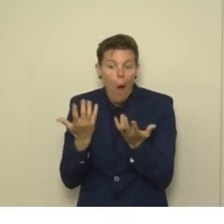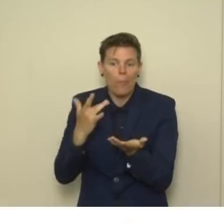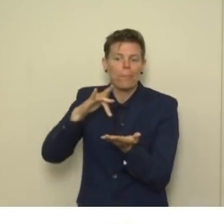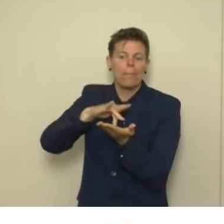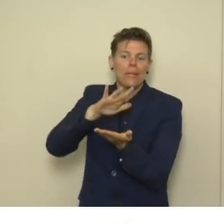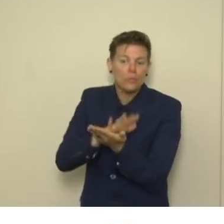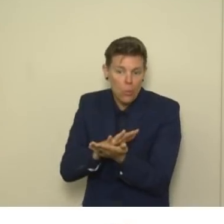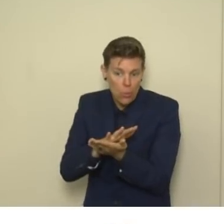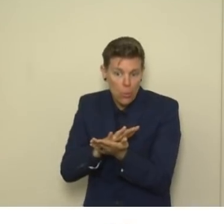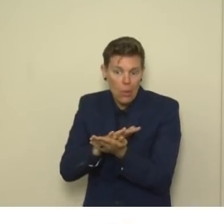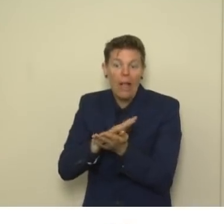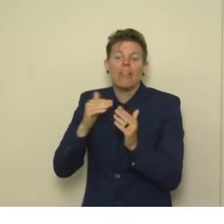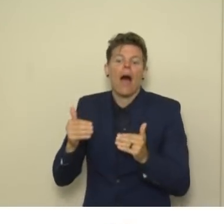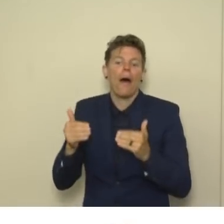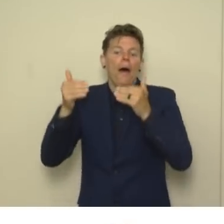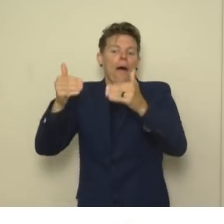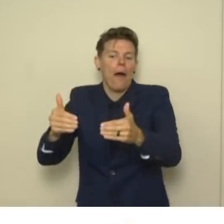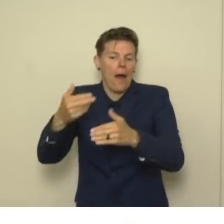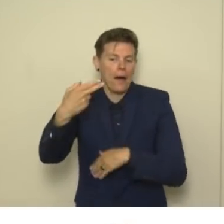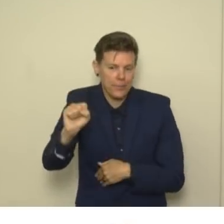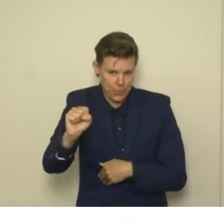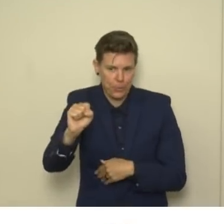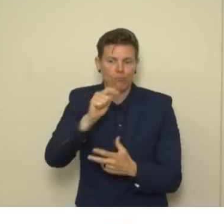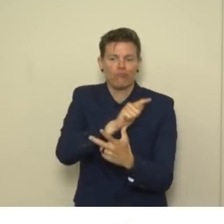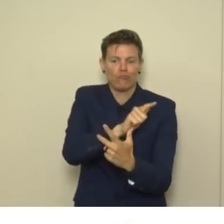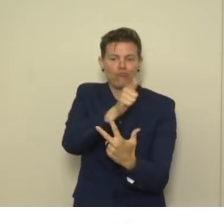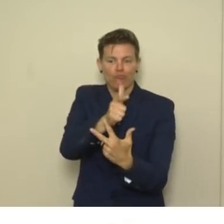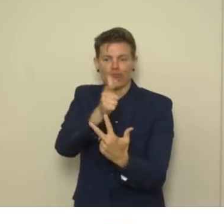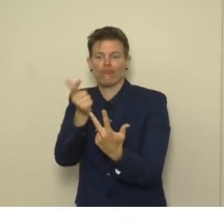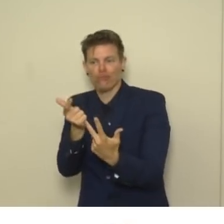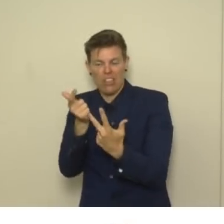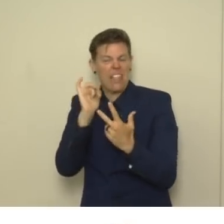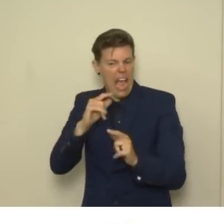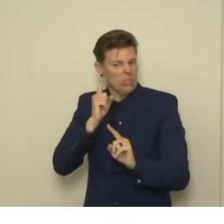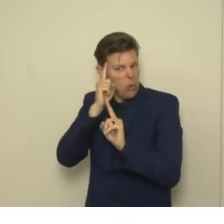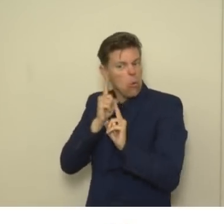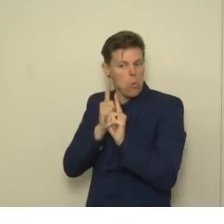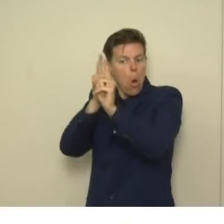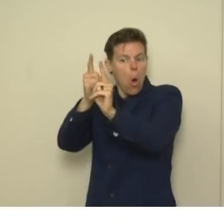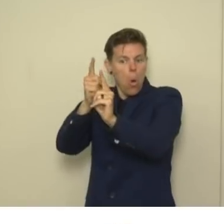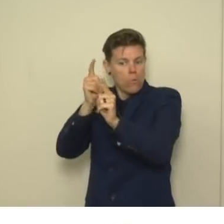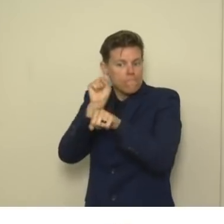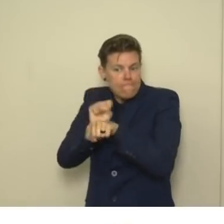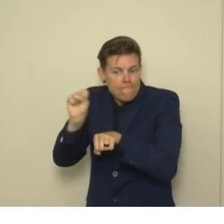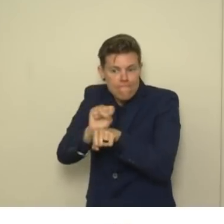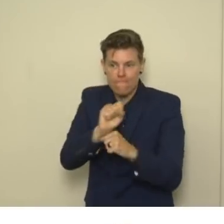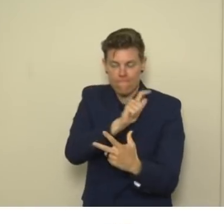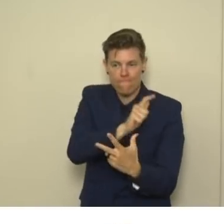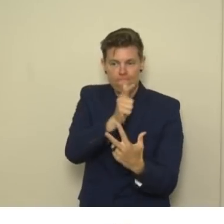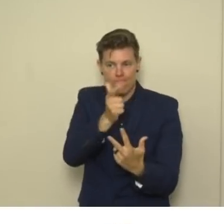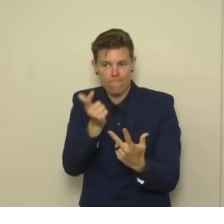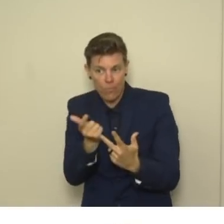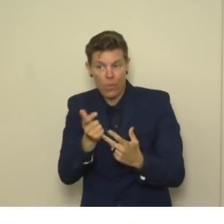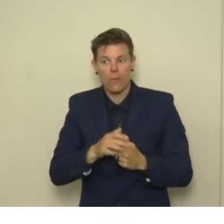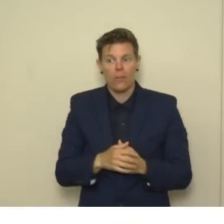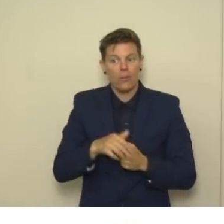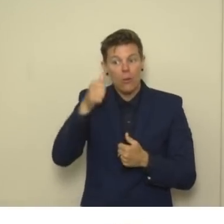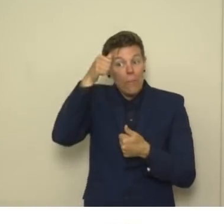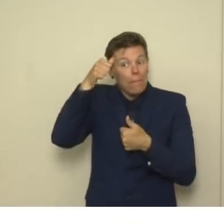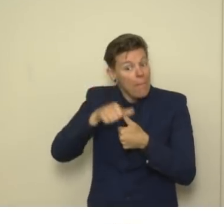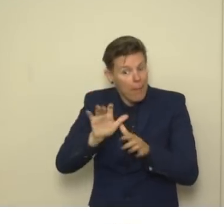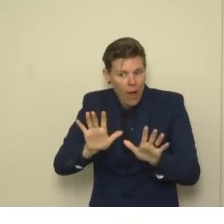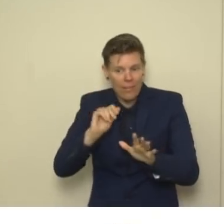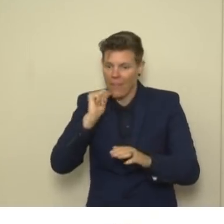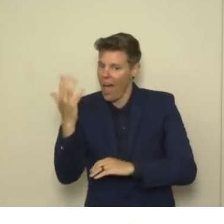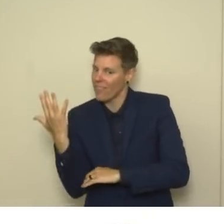students. The effort here is to start in-person, hybrid. That means it's not 5 days. That's what a hybrid model